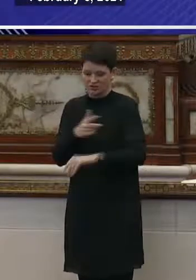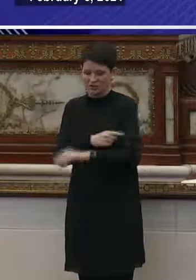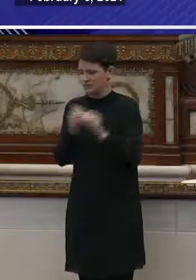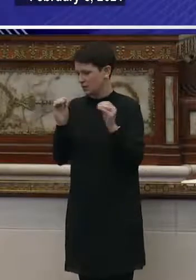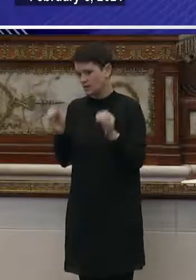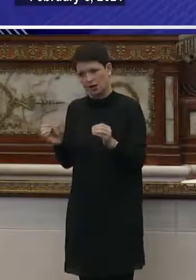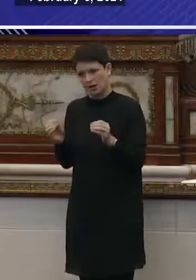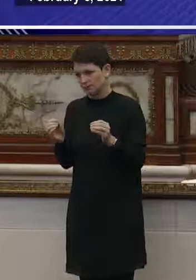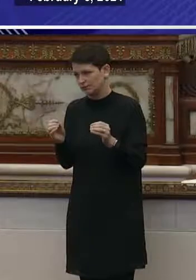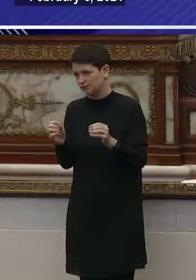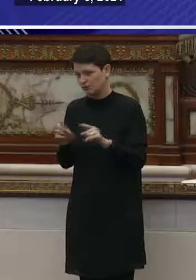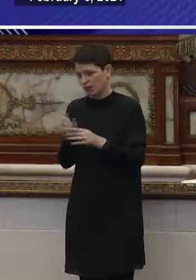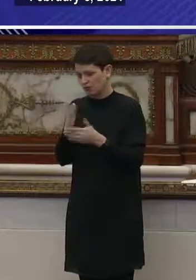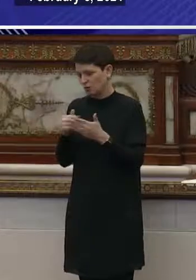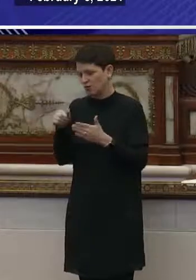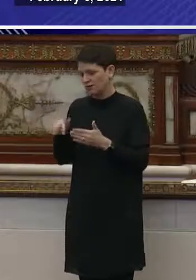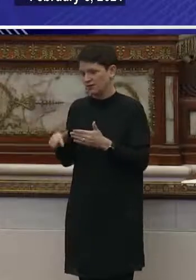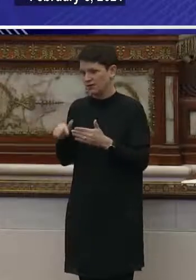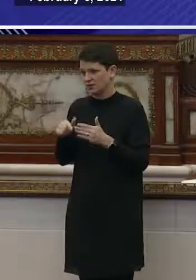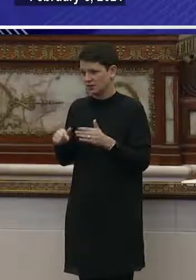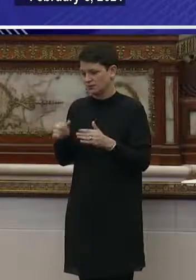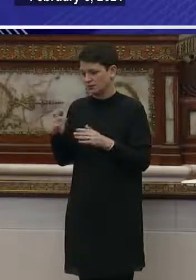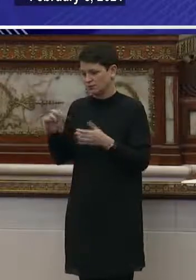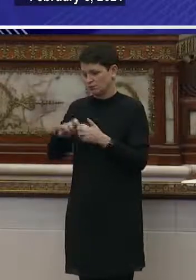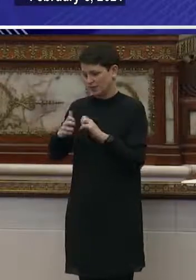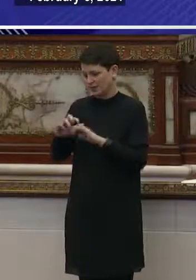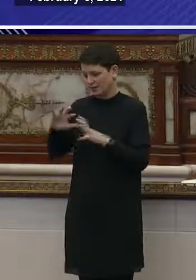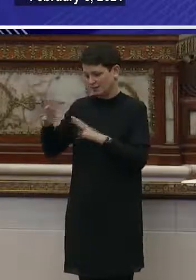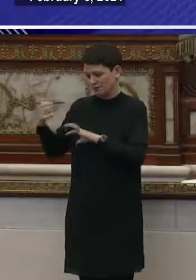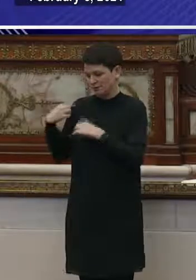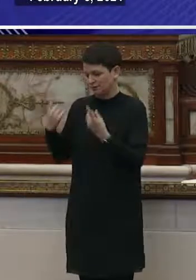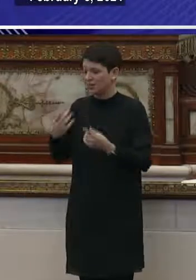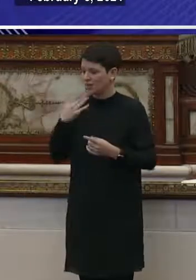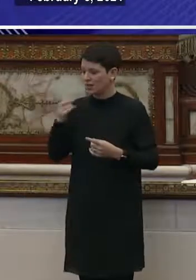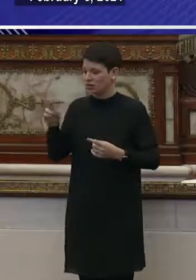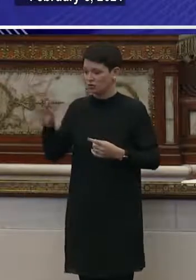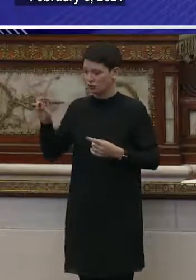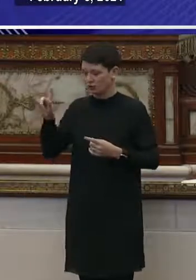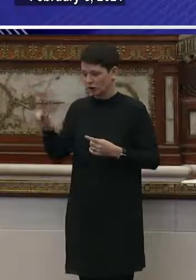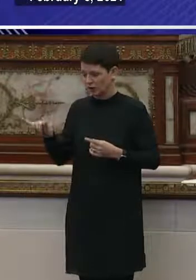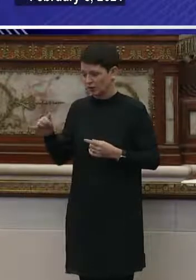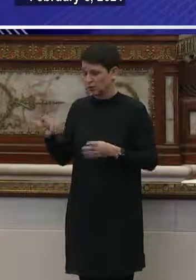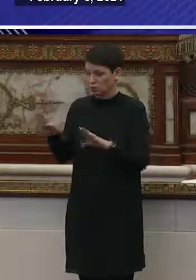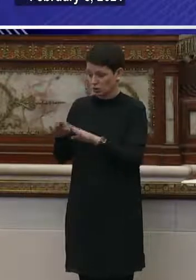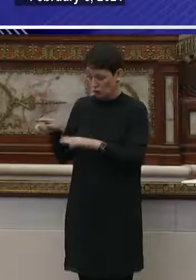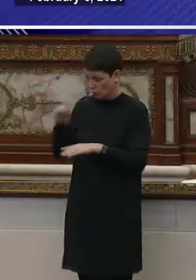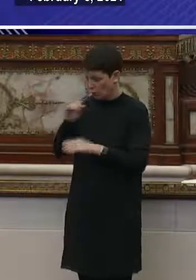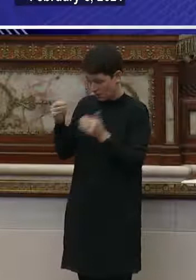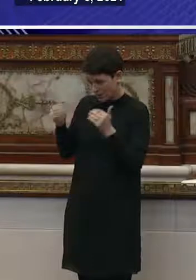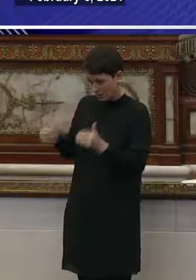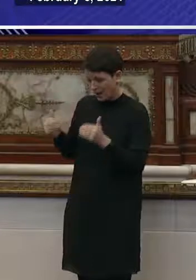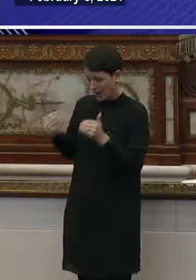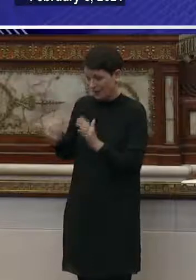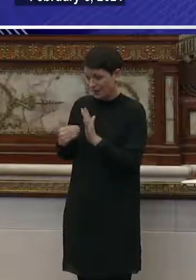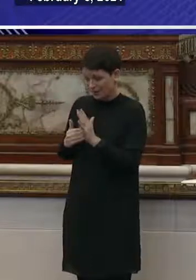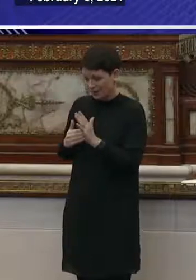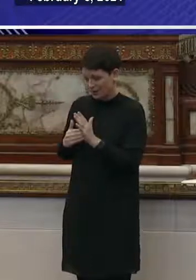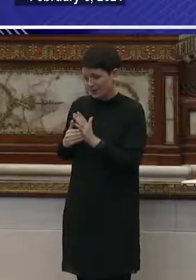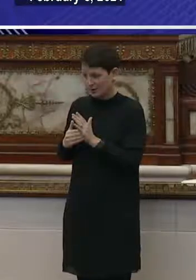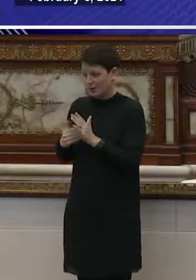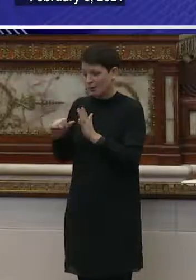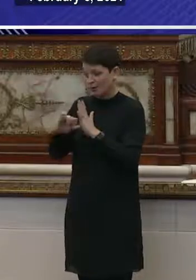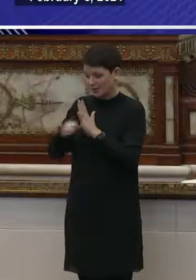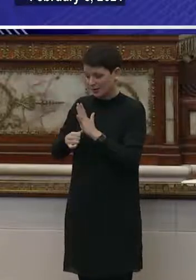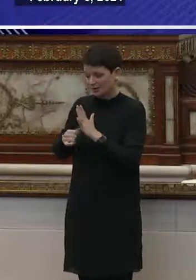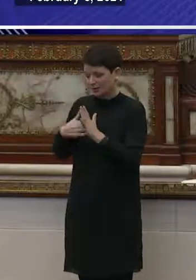this whole history here. Okay, thank you, Dr. Farley. And to close out, you are now, again, I definitely want to